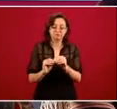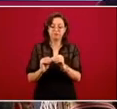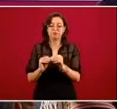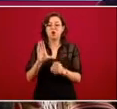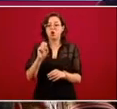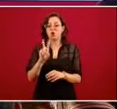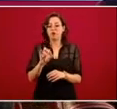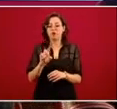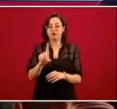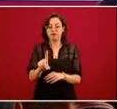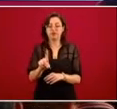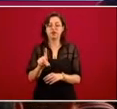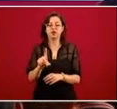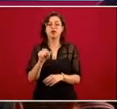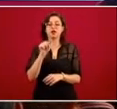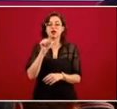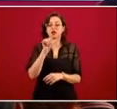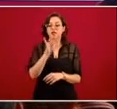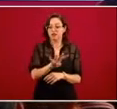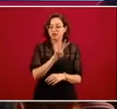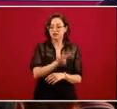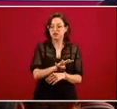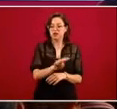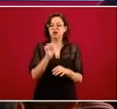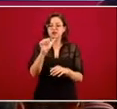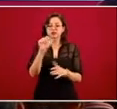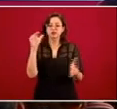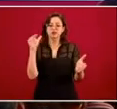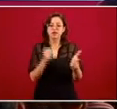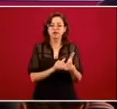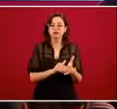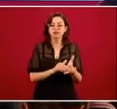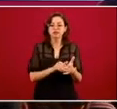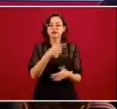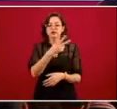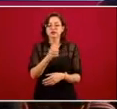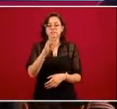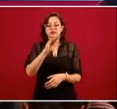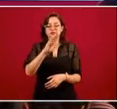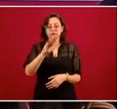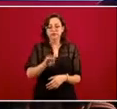the last slide, which is the accumulated epidemic curve,